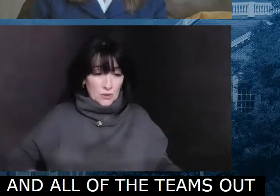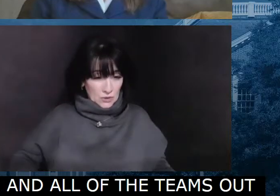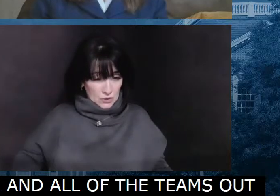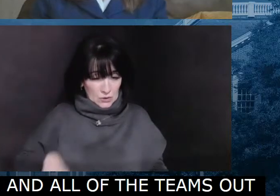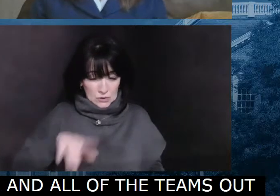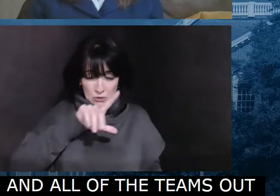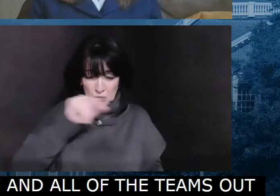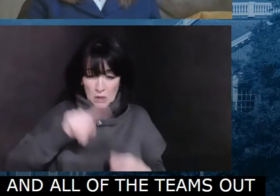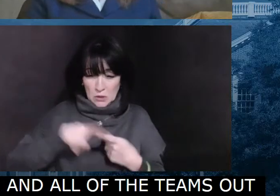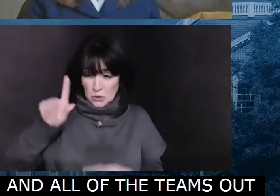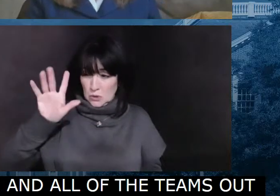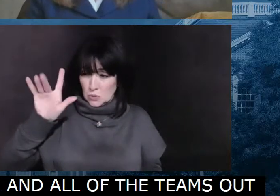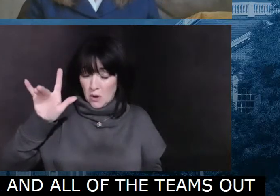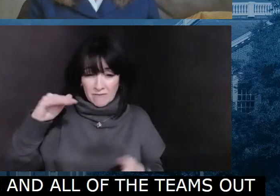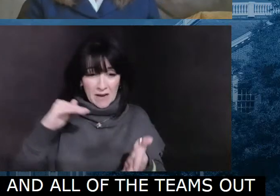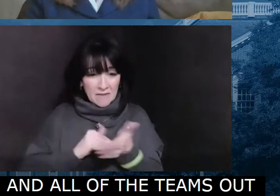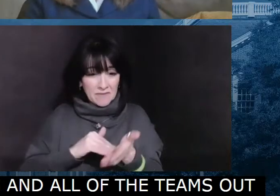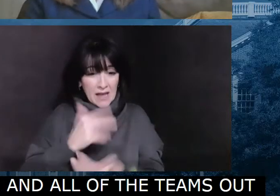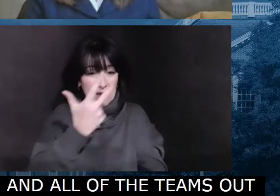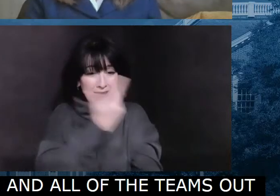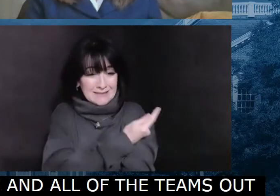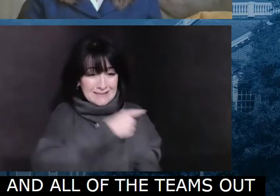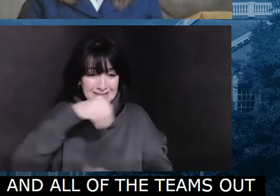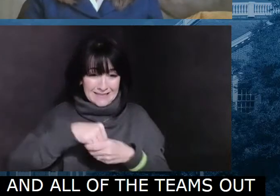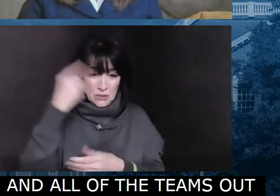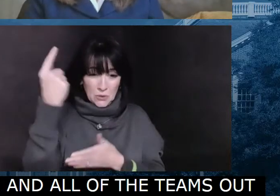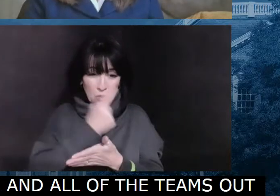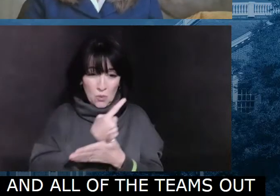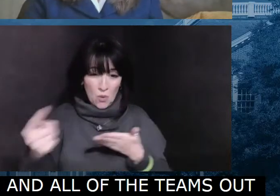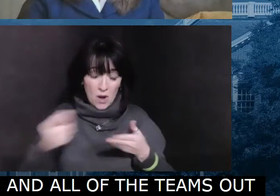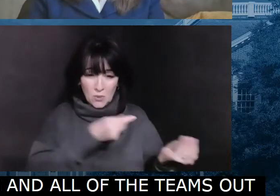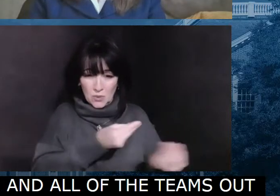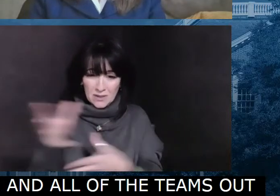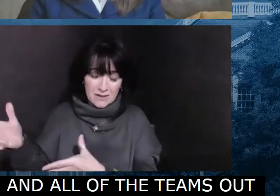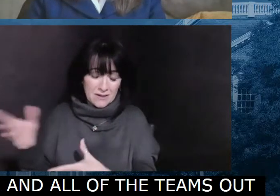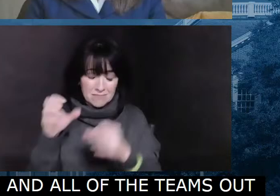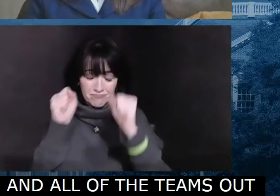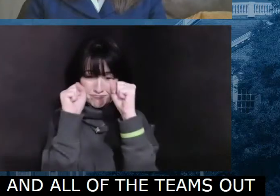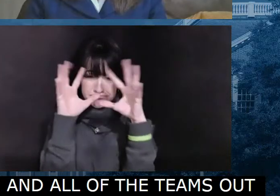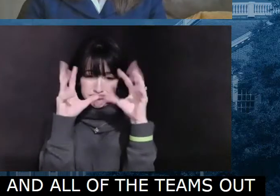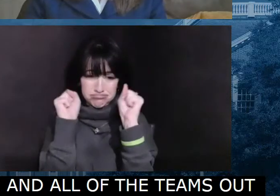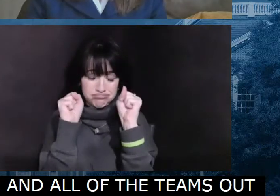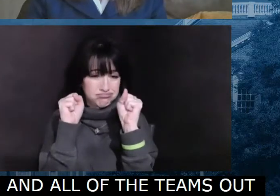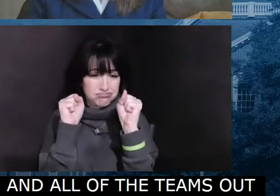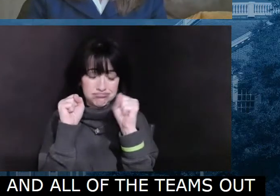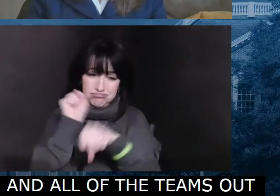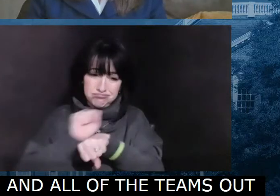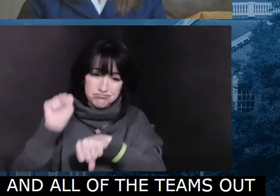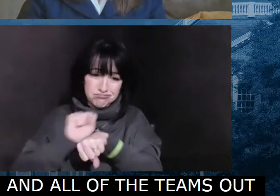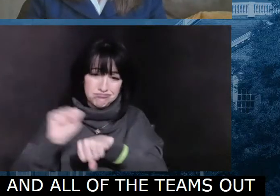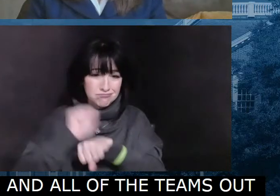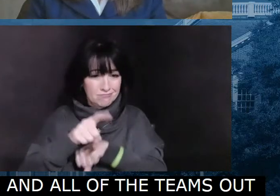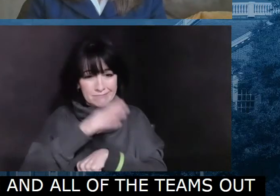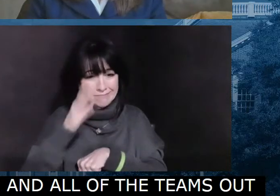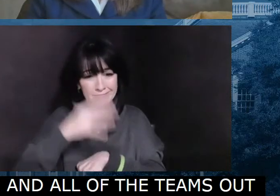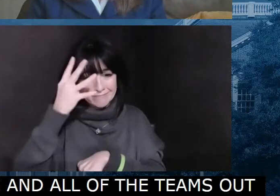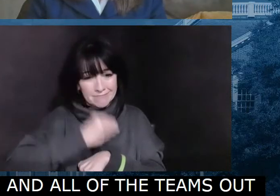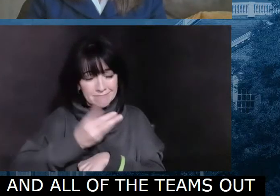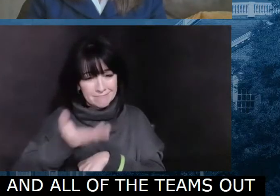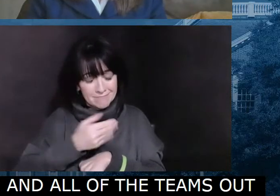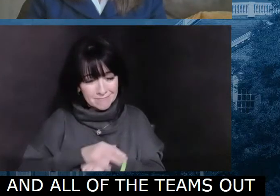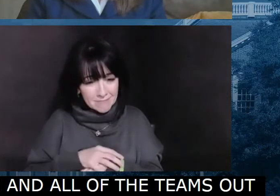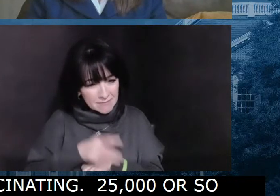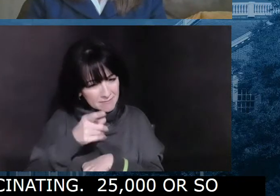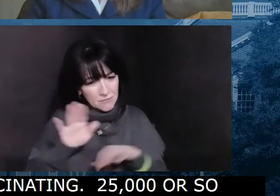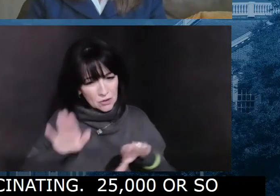so vaccinations in a week. That's an incredible amount of activity, and really doing a